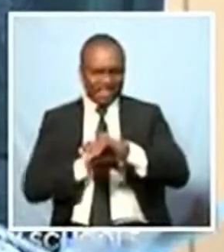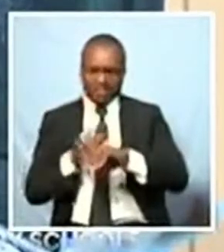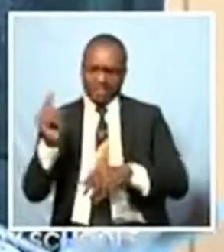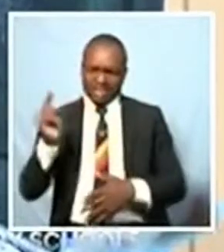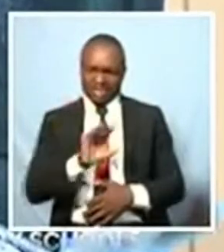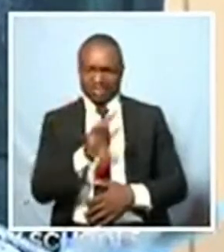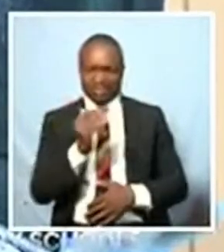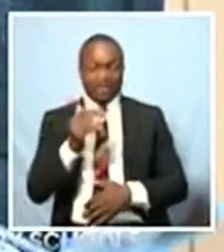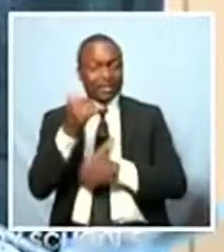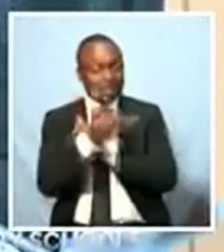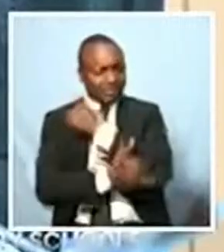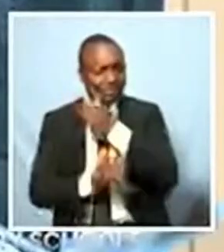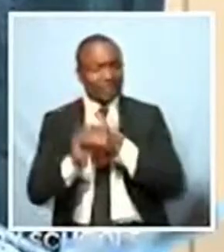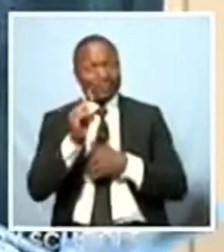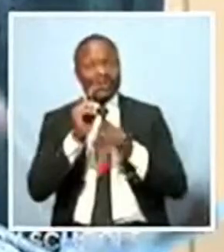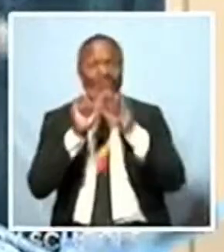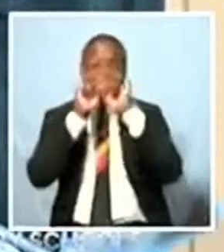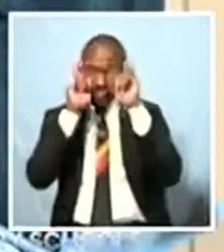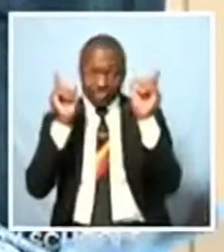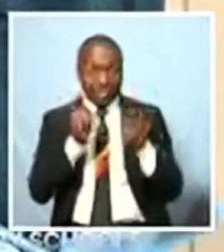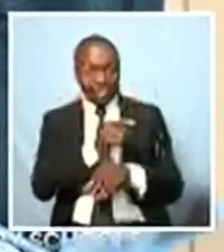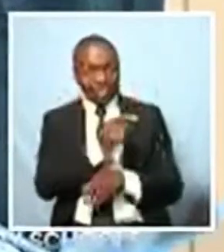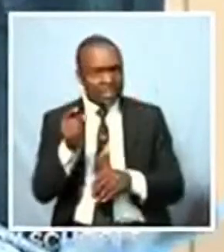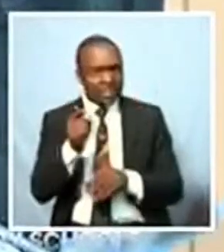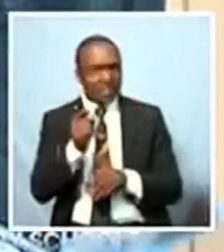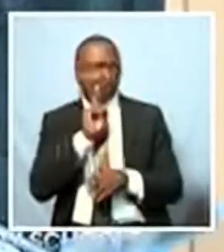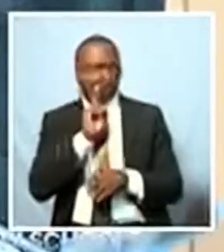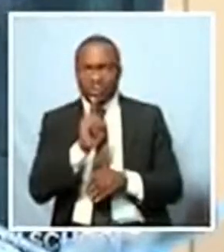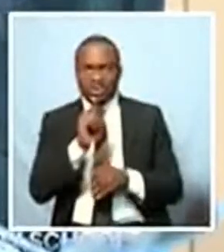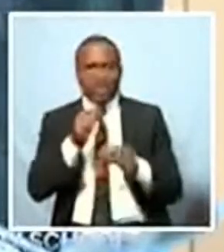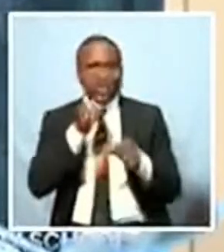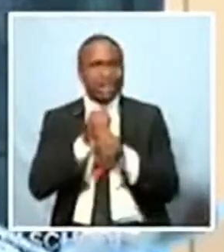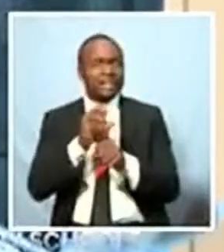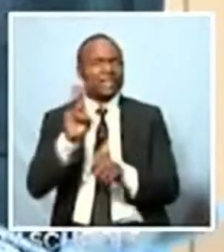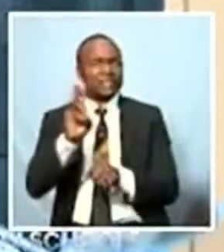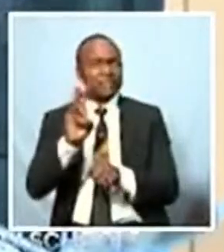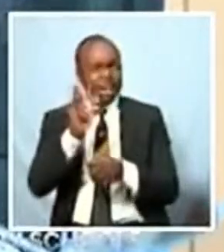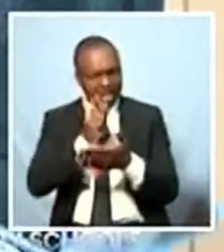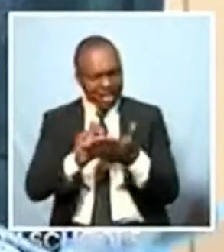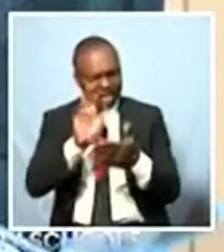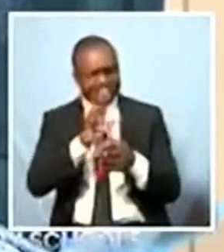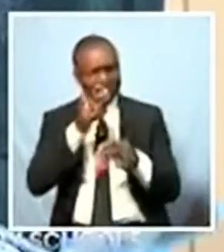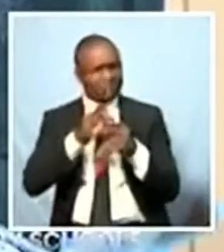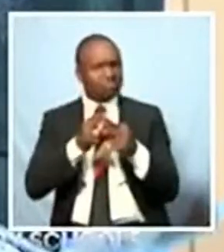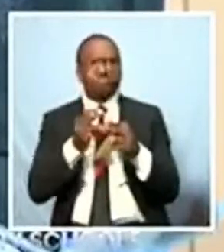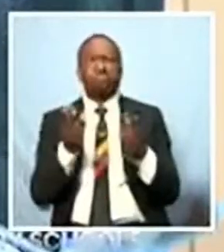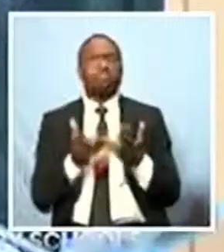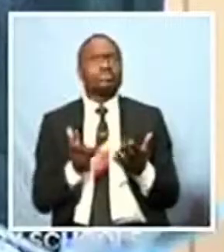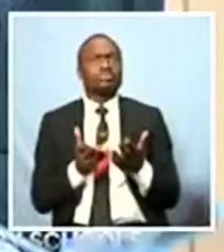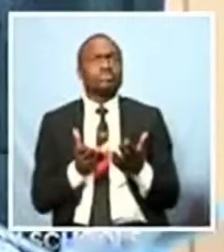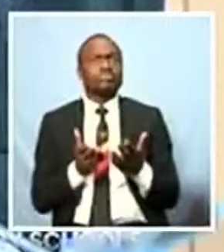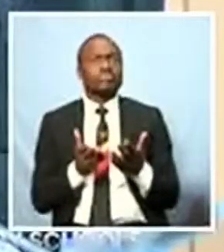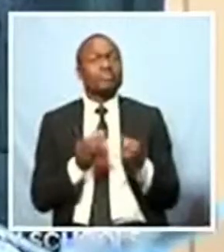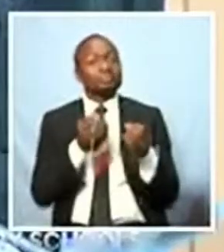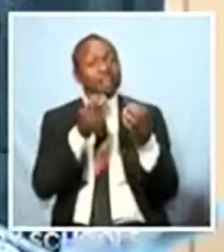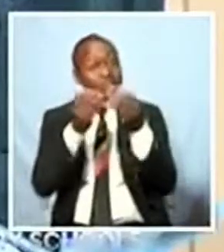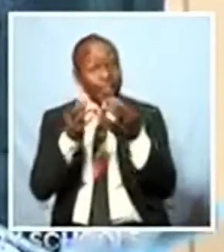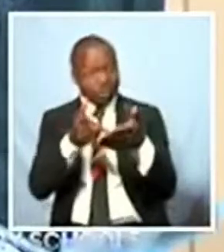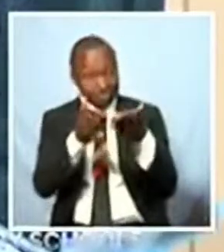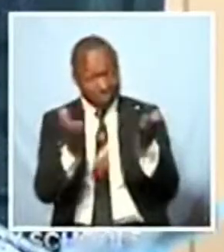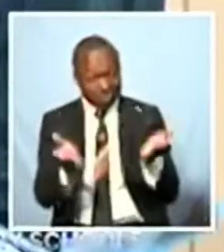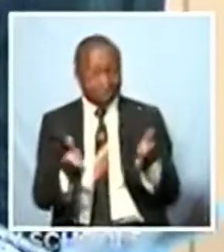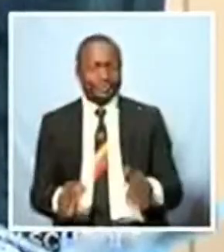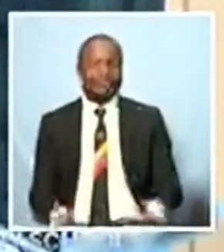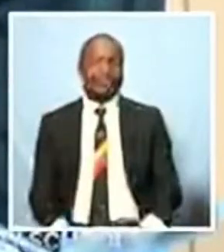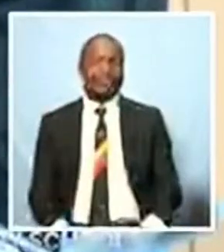country. The first shock. Are these really true grade 6? Yes, they couldn't write their names. Majority of them.